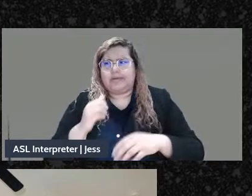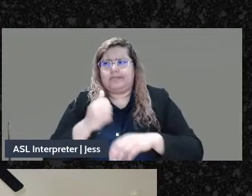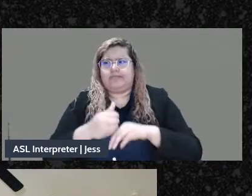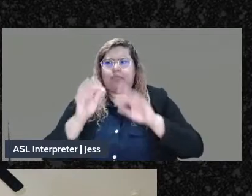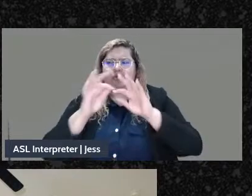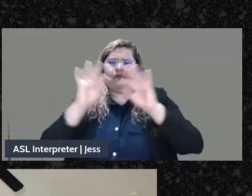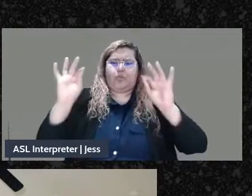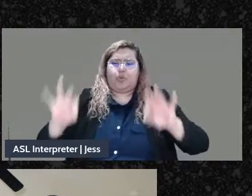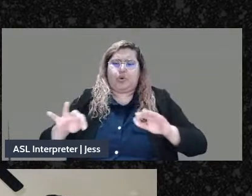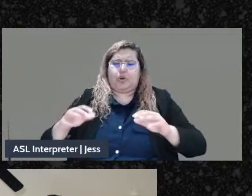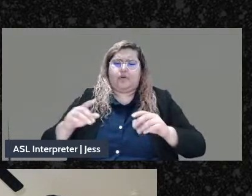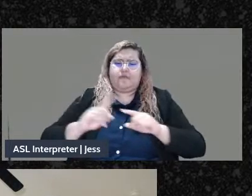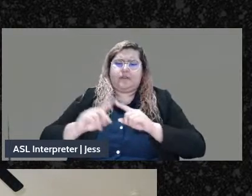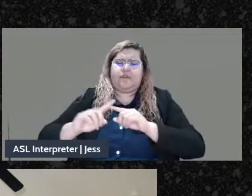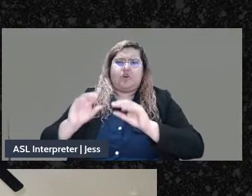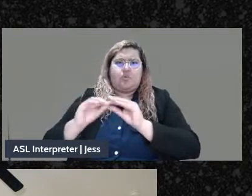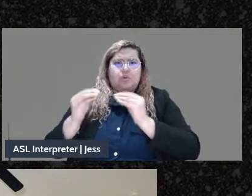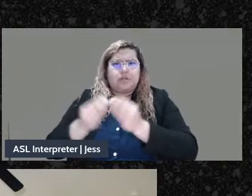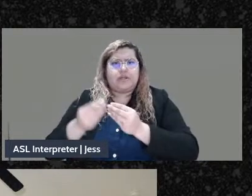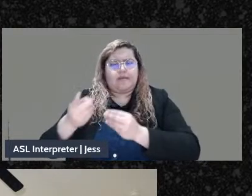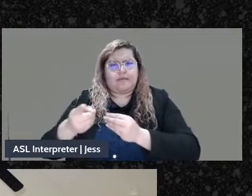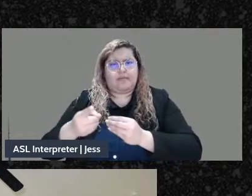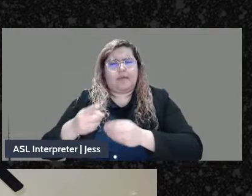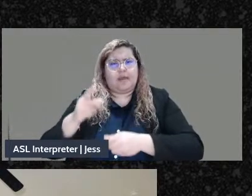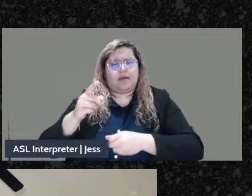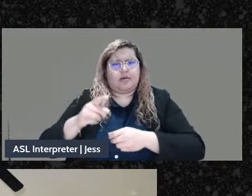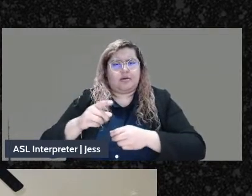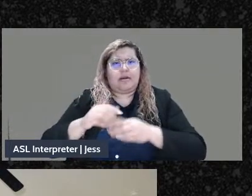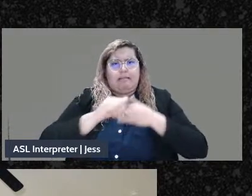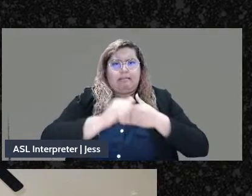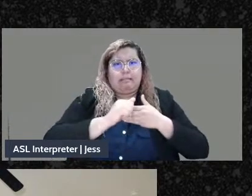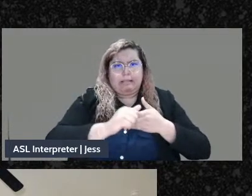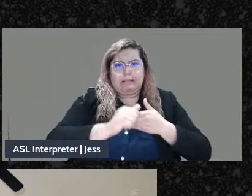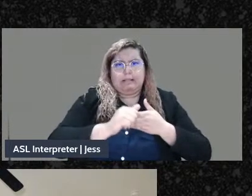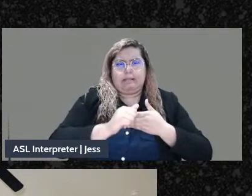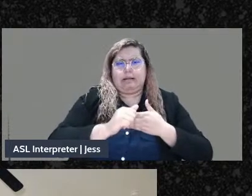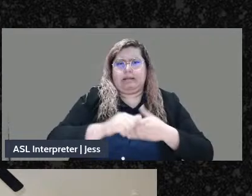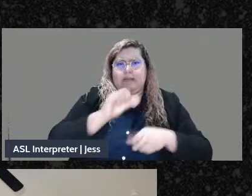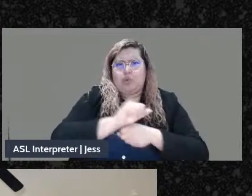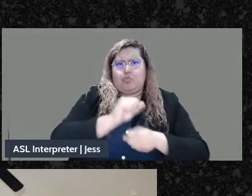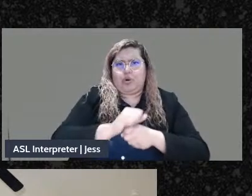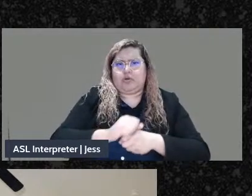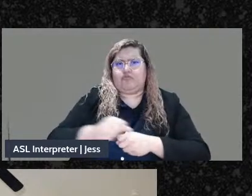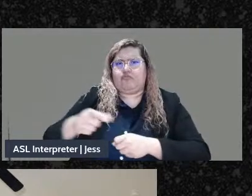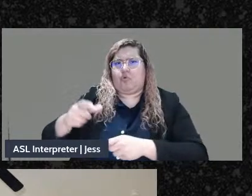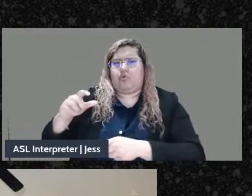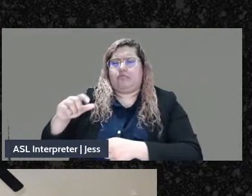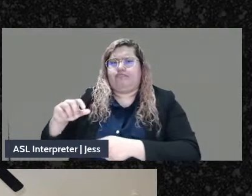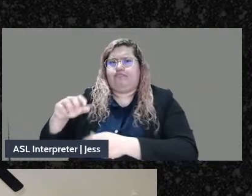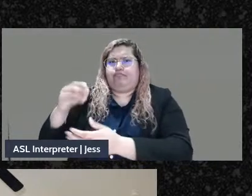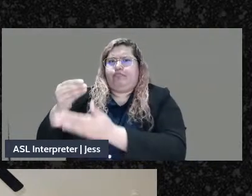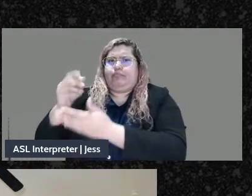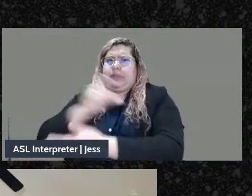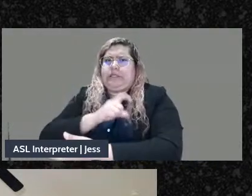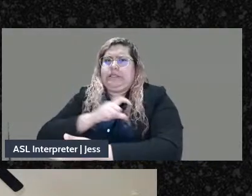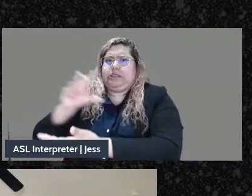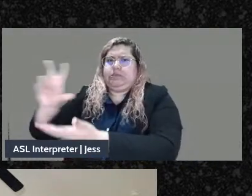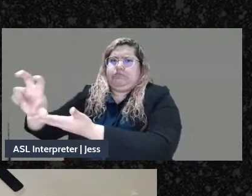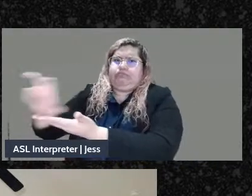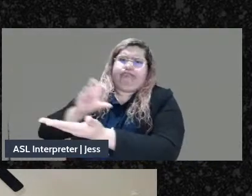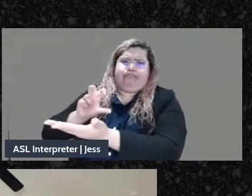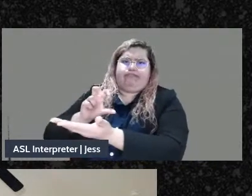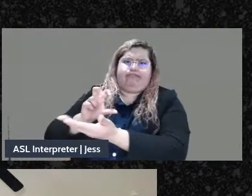that are leading the work to defund the police in Nashville. And so in 2019, late 2019,